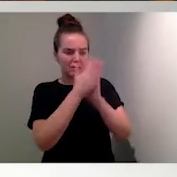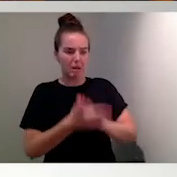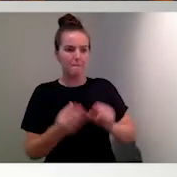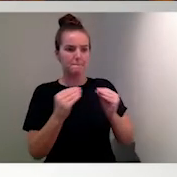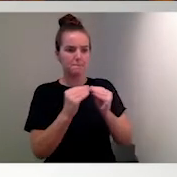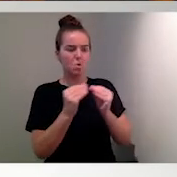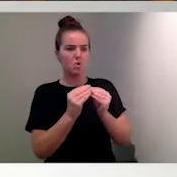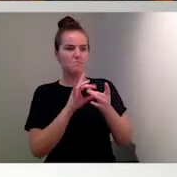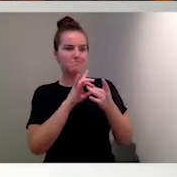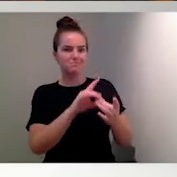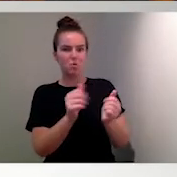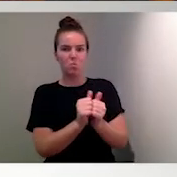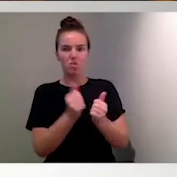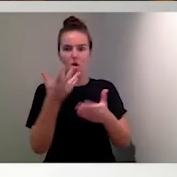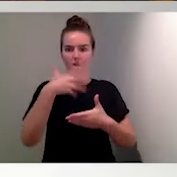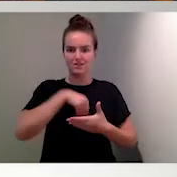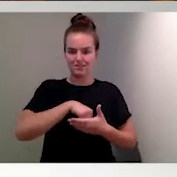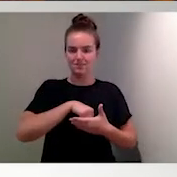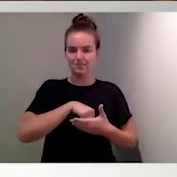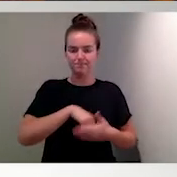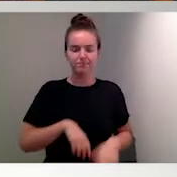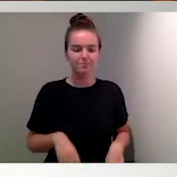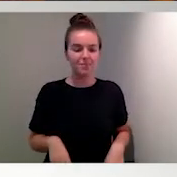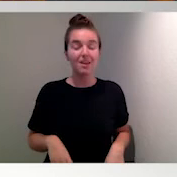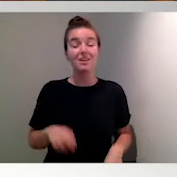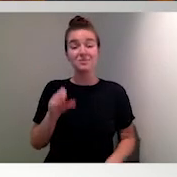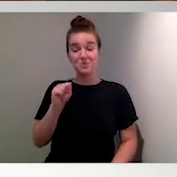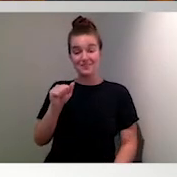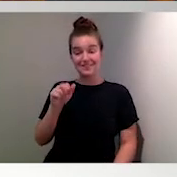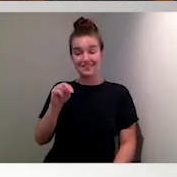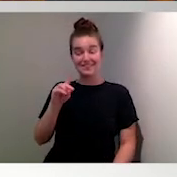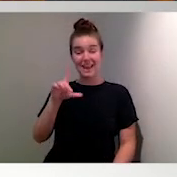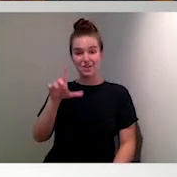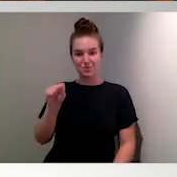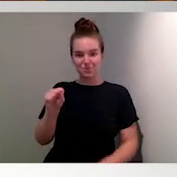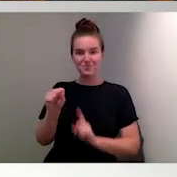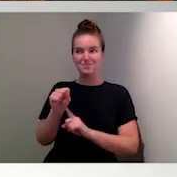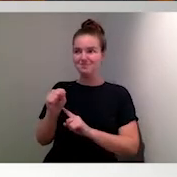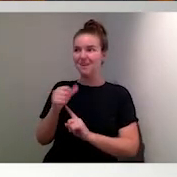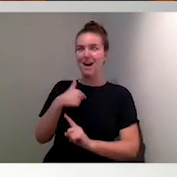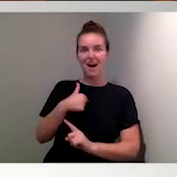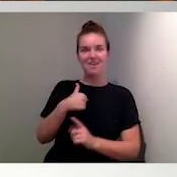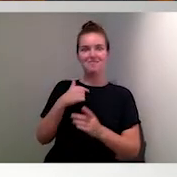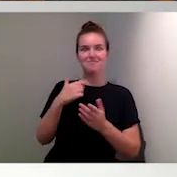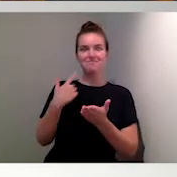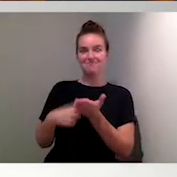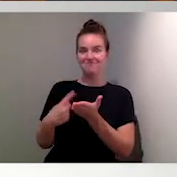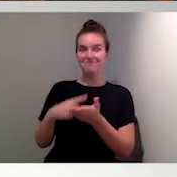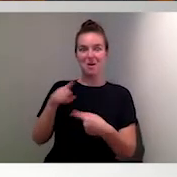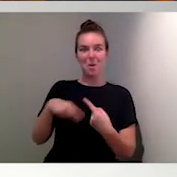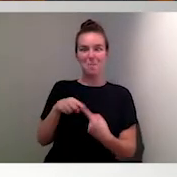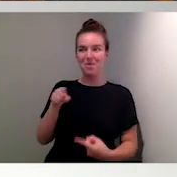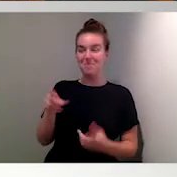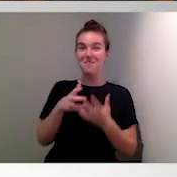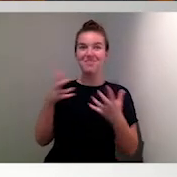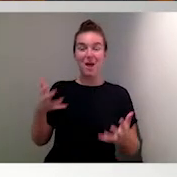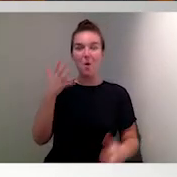Beaches so much is because they're ahead of the game. Are there anybody else here with food allergies or a special diet? Yeah. Again, there